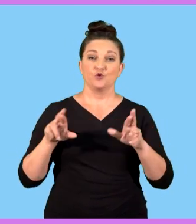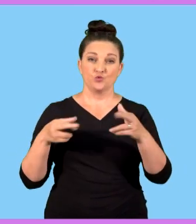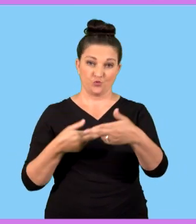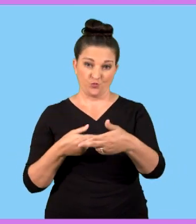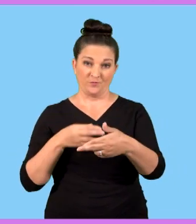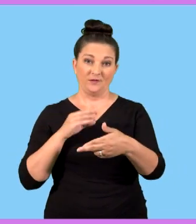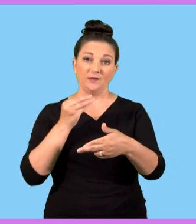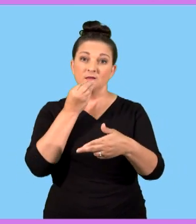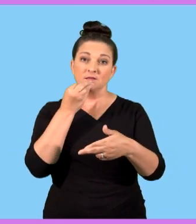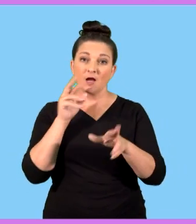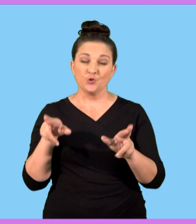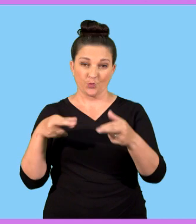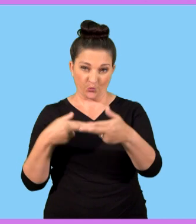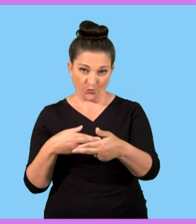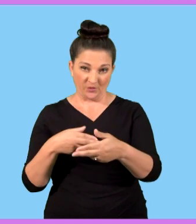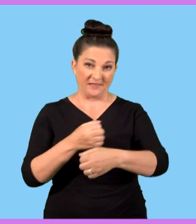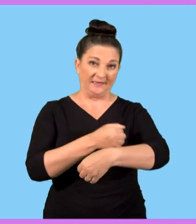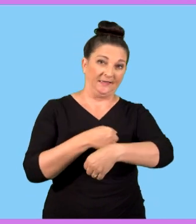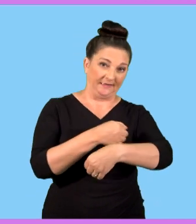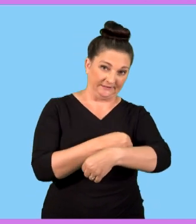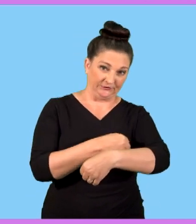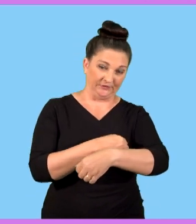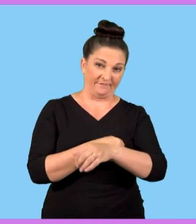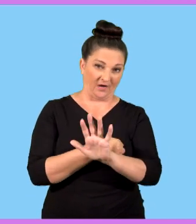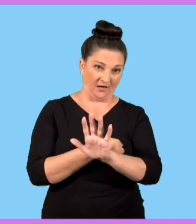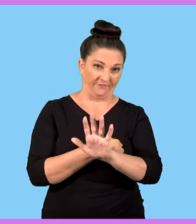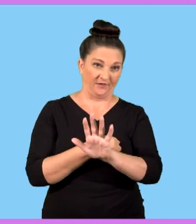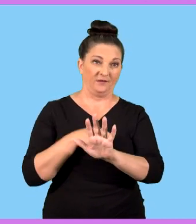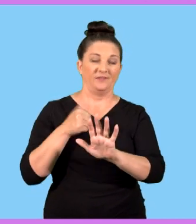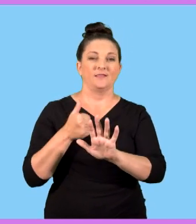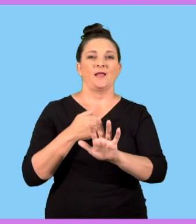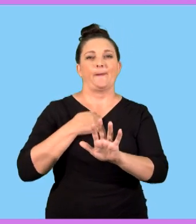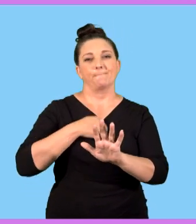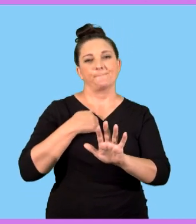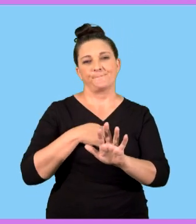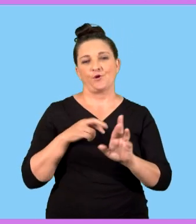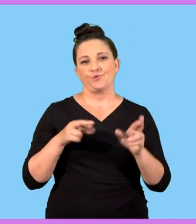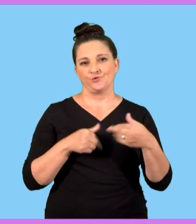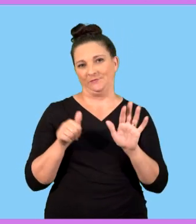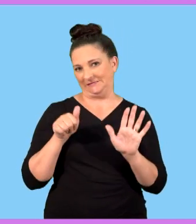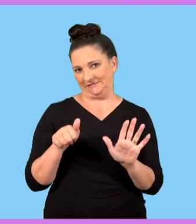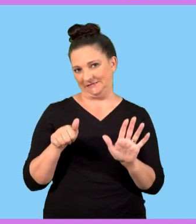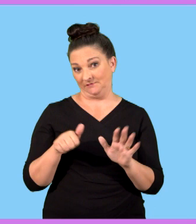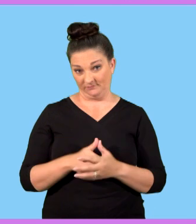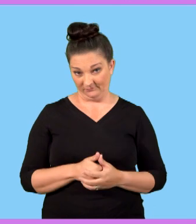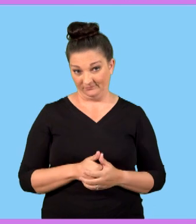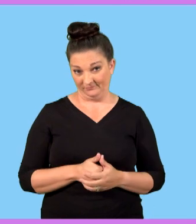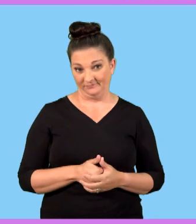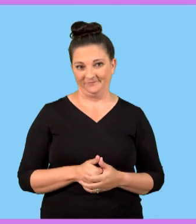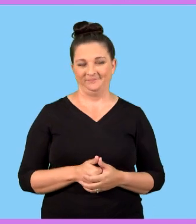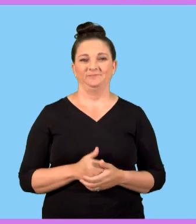room 3, dining room 4, kitchen 5, and then we have our bathroom. We agree, so there is